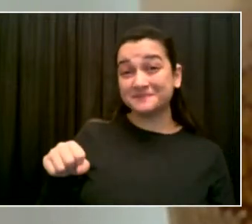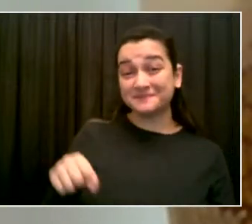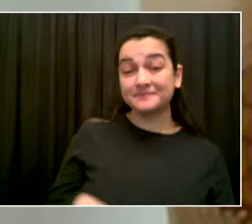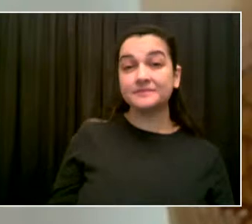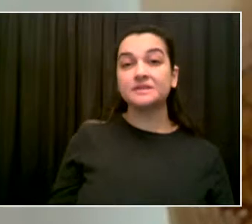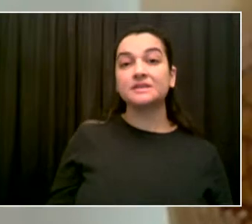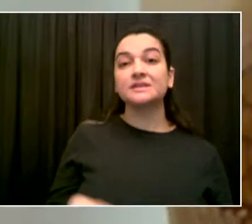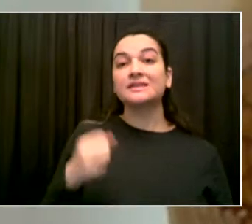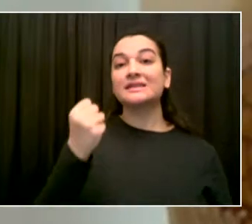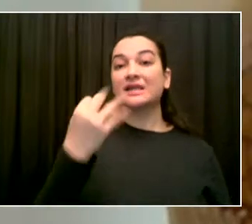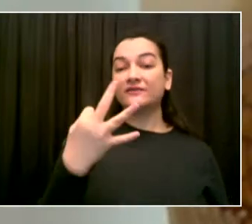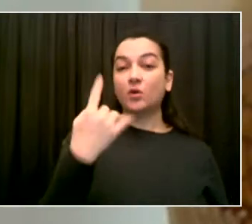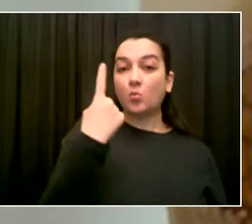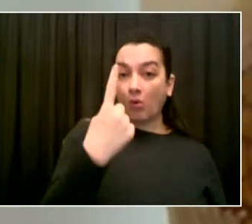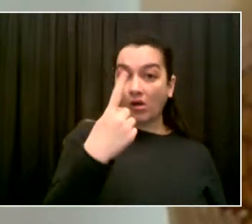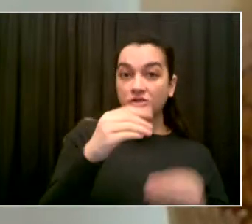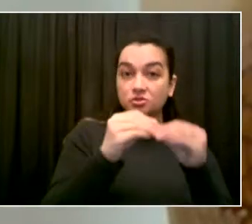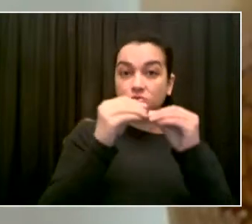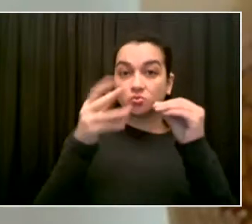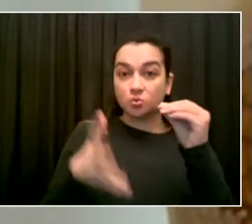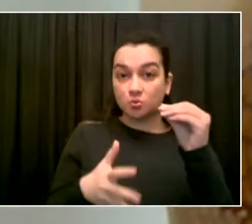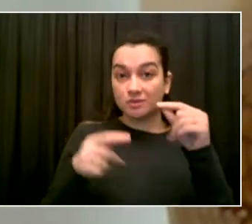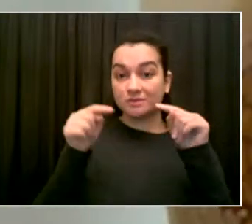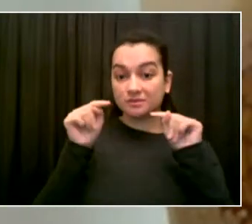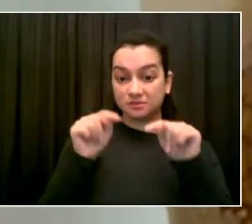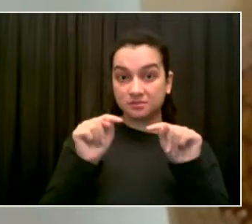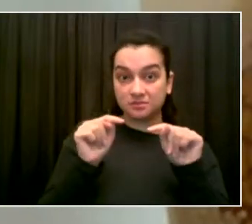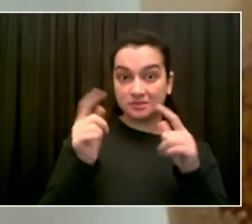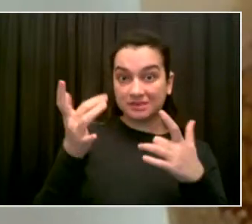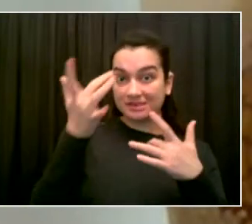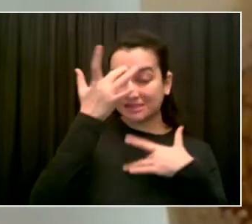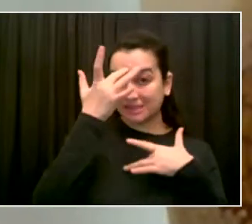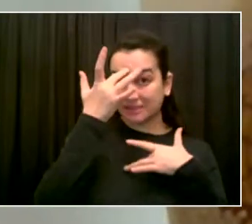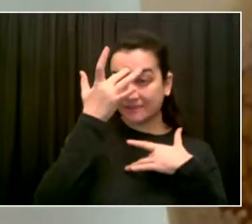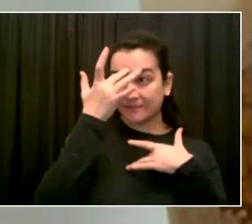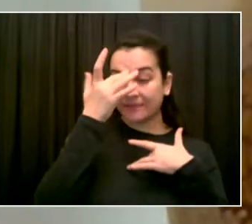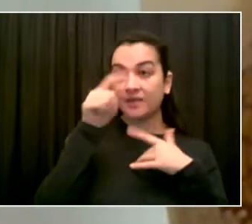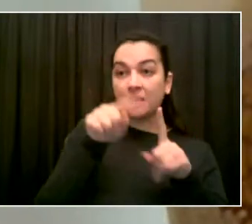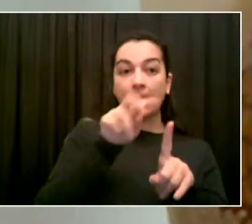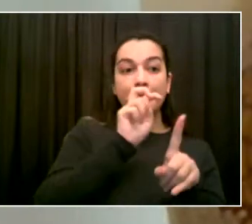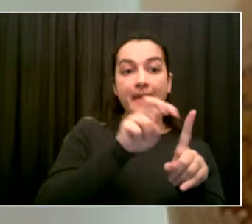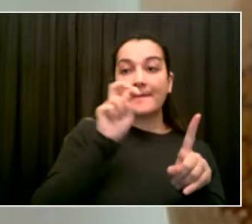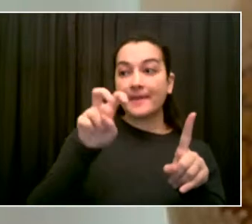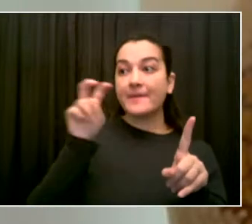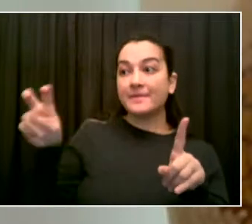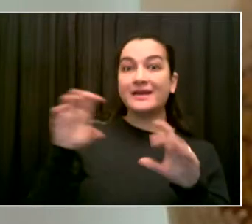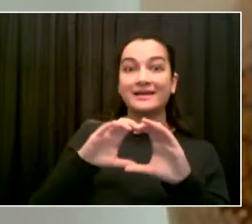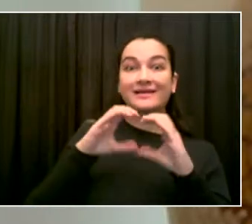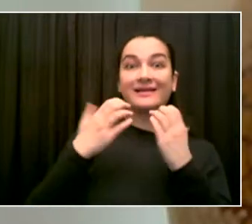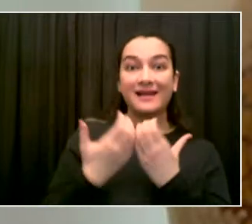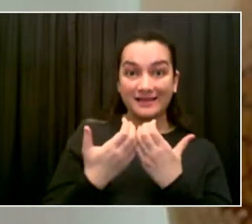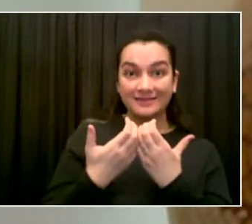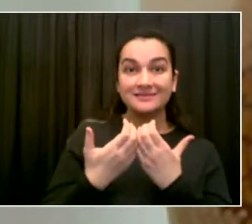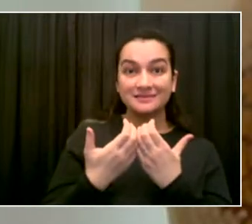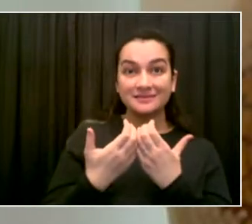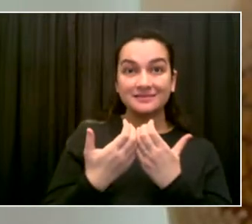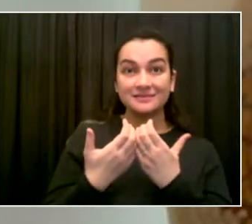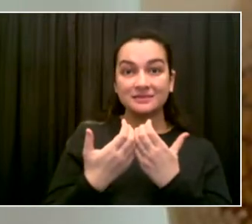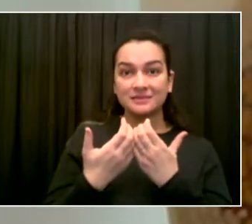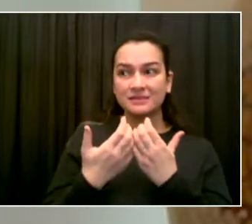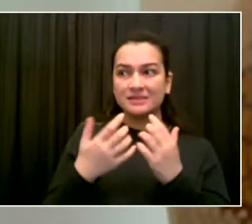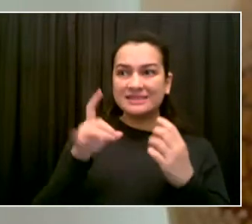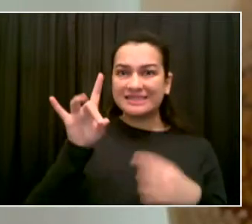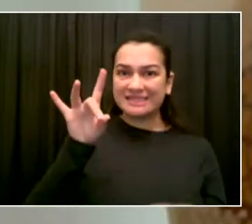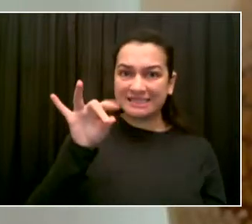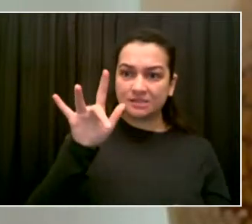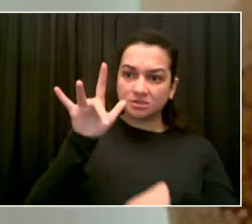somebody, then they are considered a close contact. And this is a conservative definition, but it is one that we chose because of the primacy